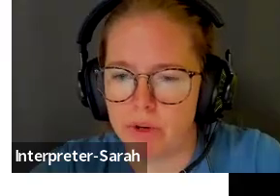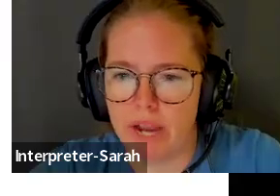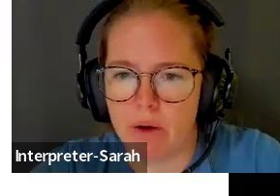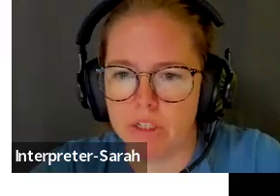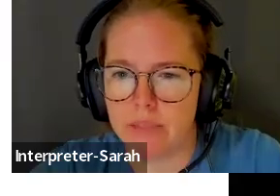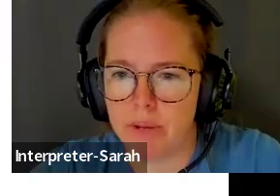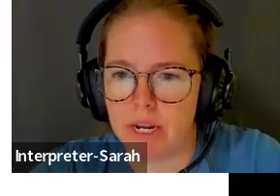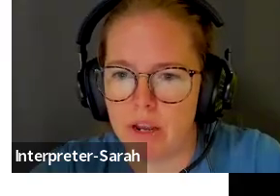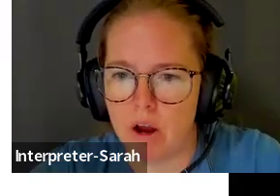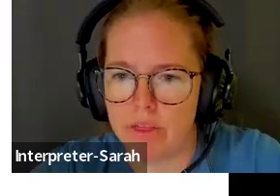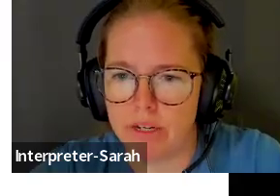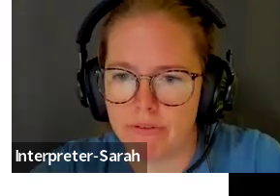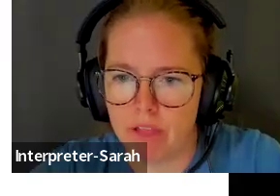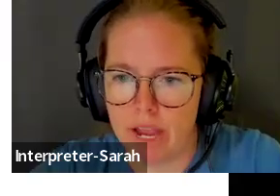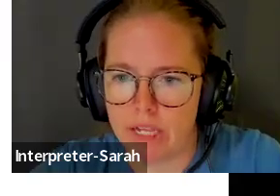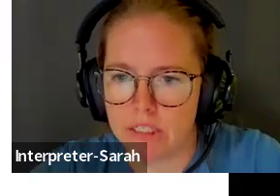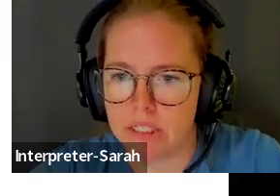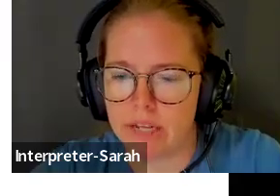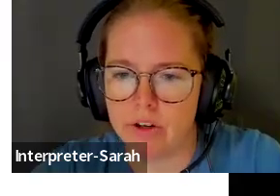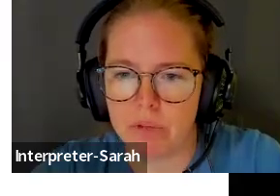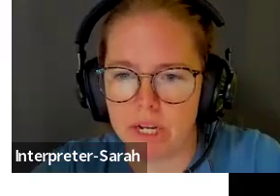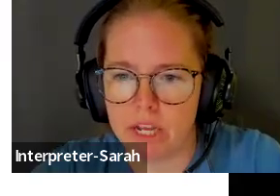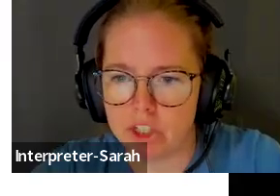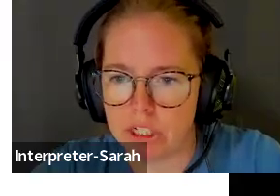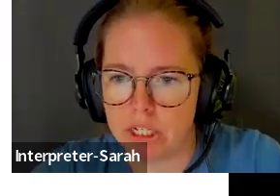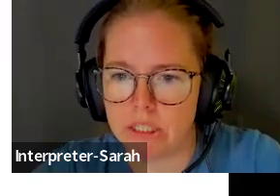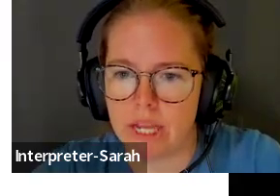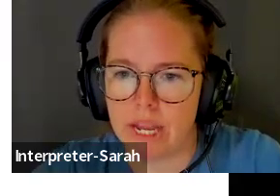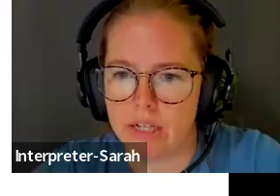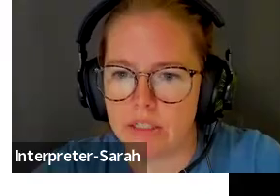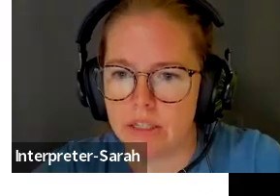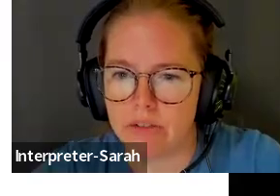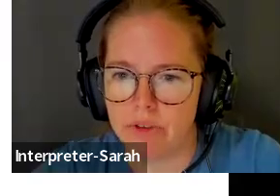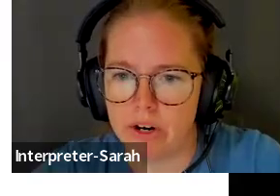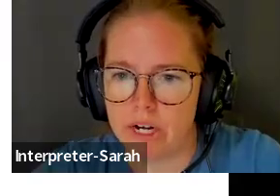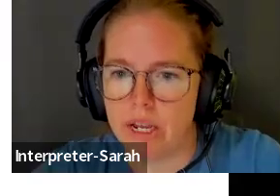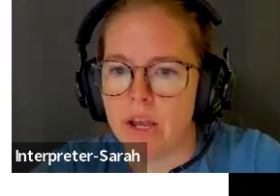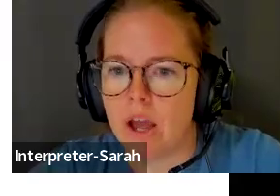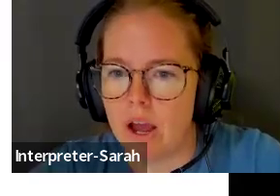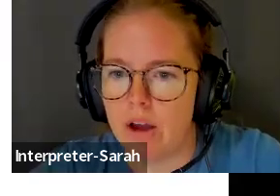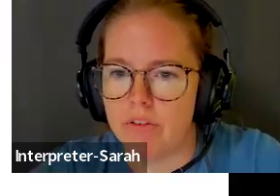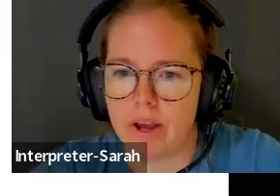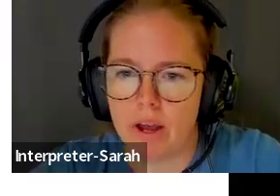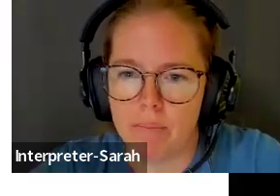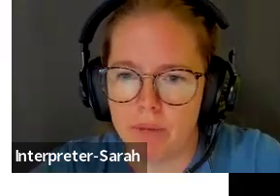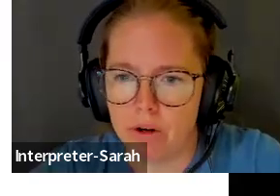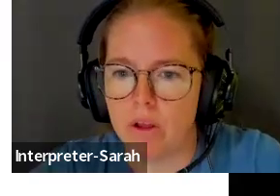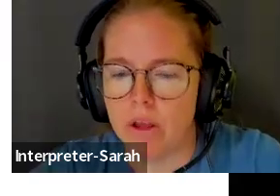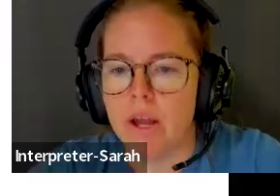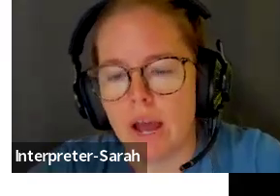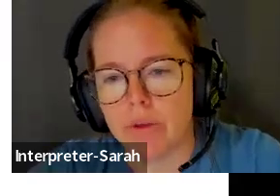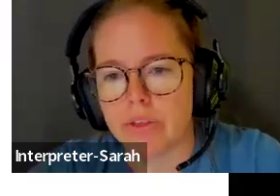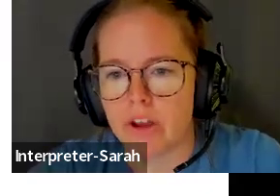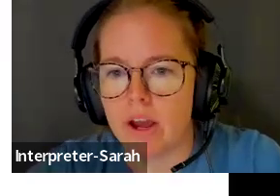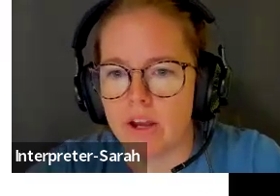sometimes can be 3 hours, depending on the deaf client and their communication needs and the severity of